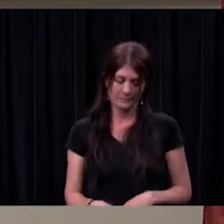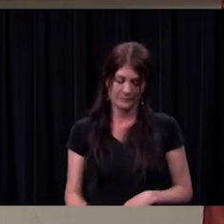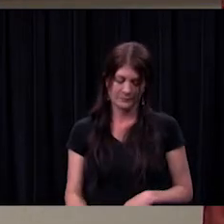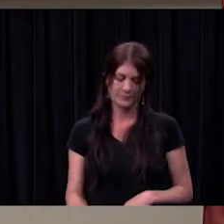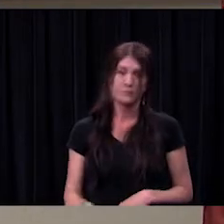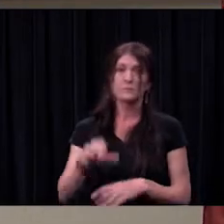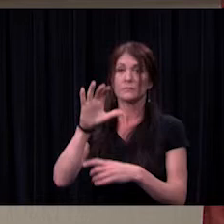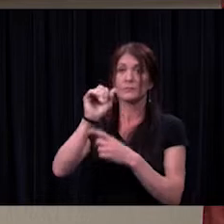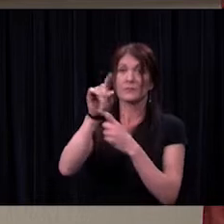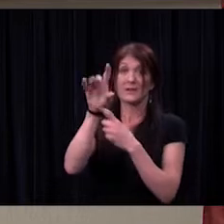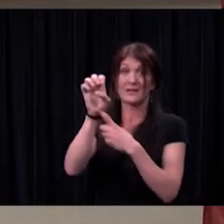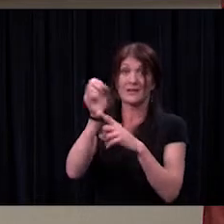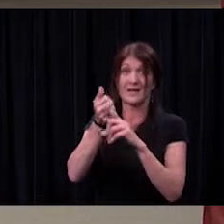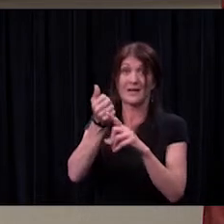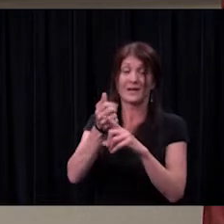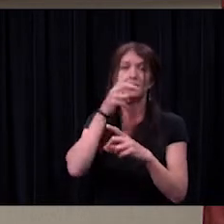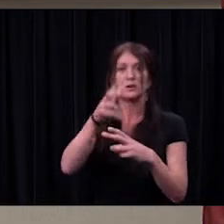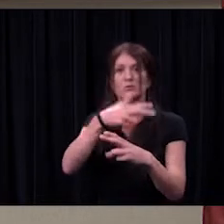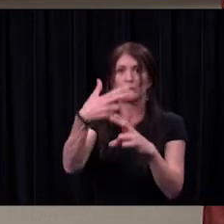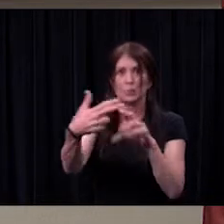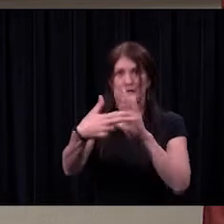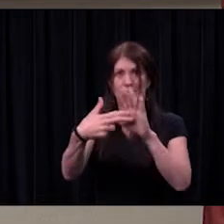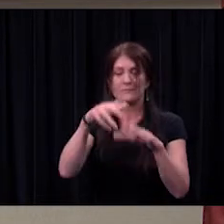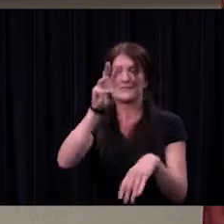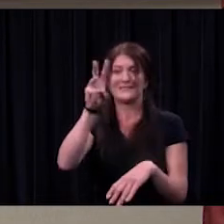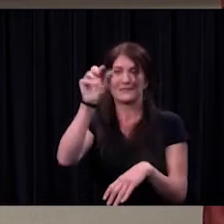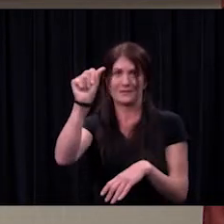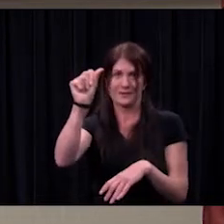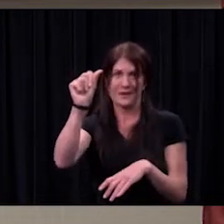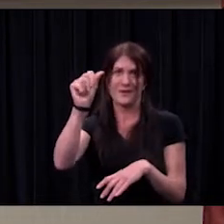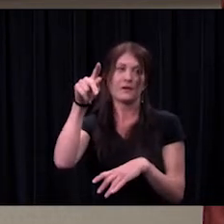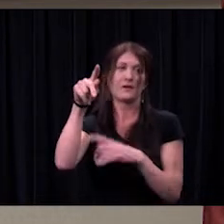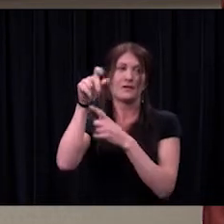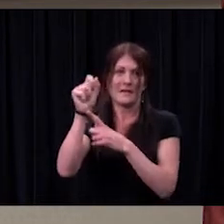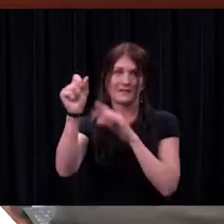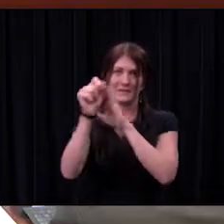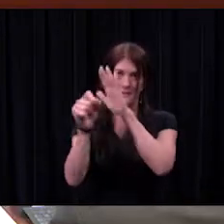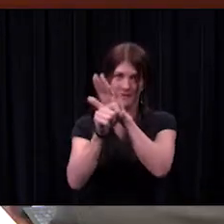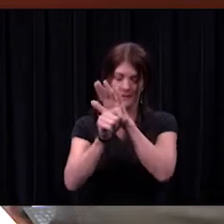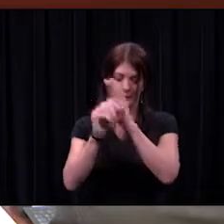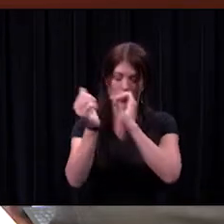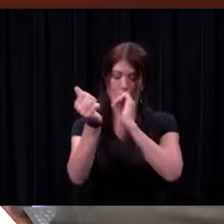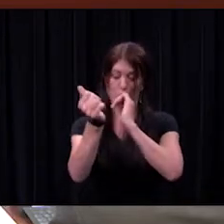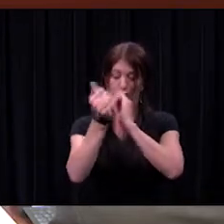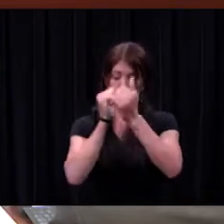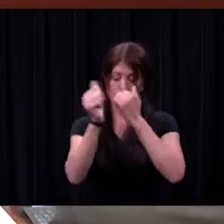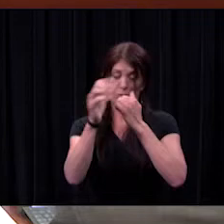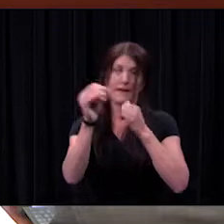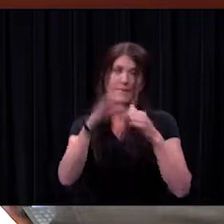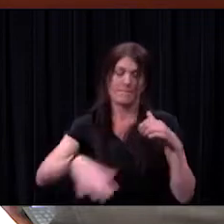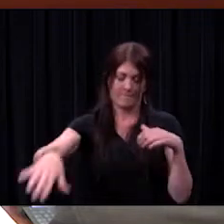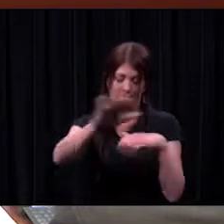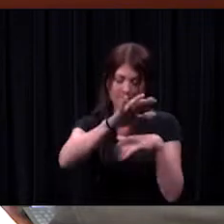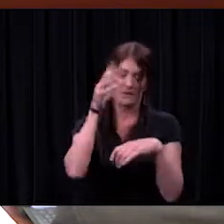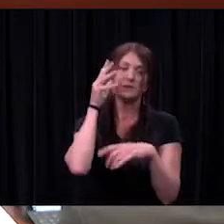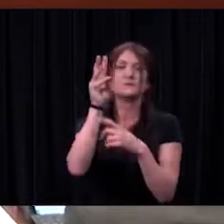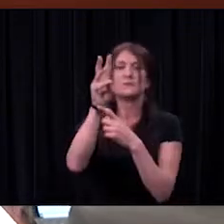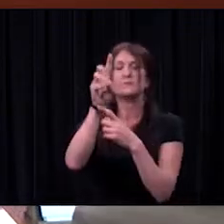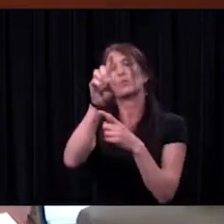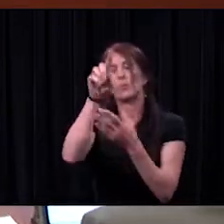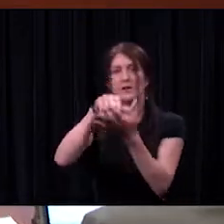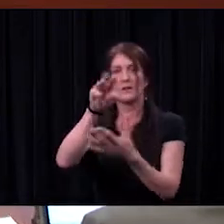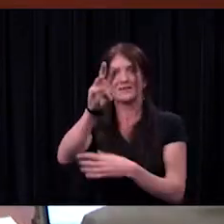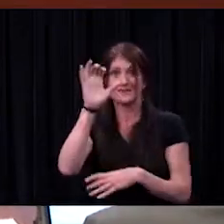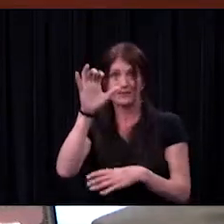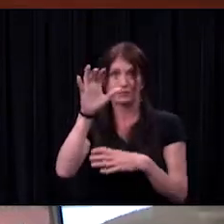Cade was named the 6A Kansas State Track and Field Boys 1,600 meter run championship. Congratulations,